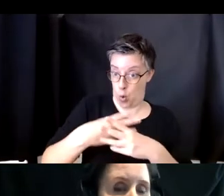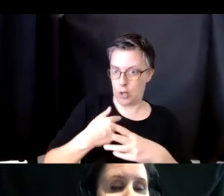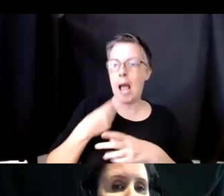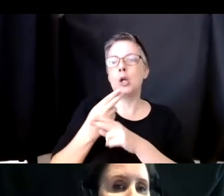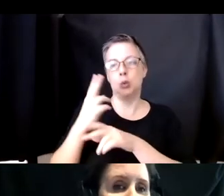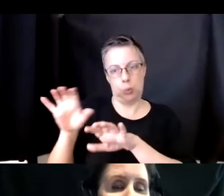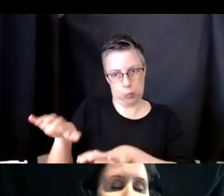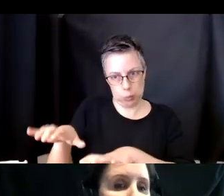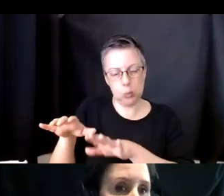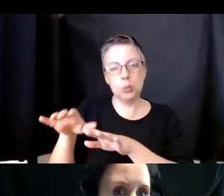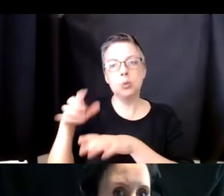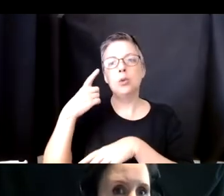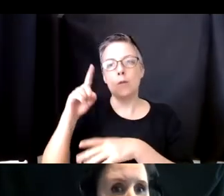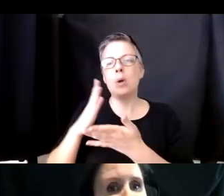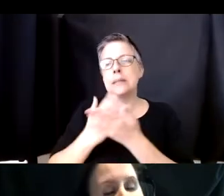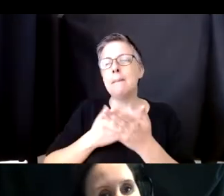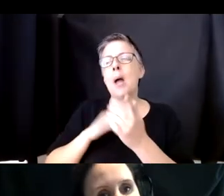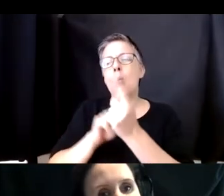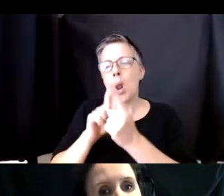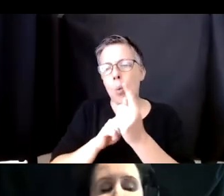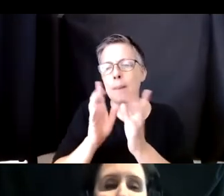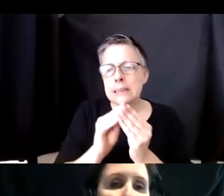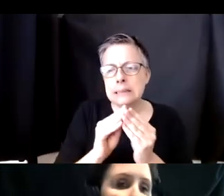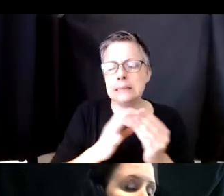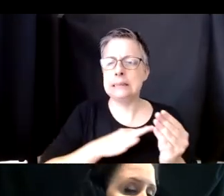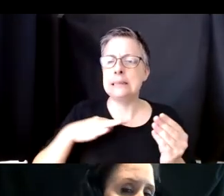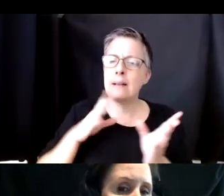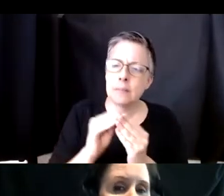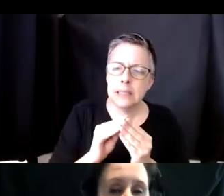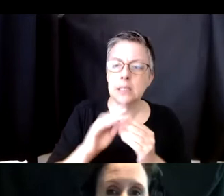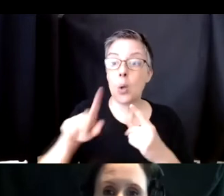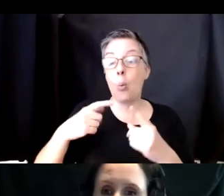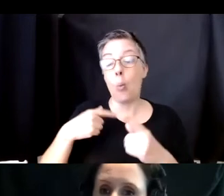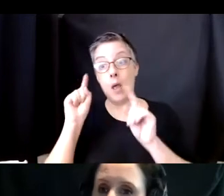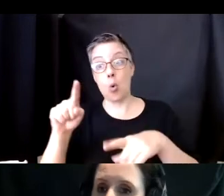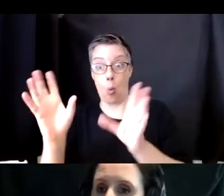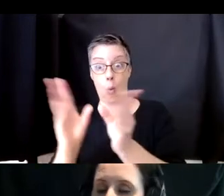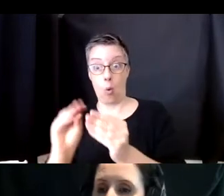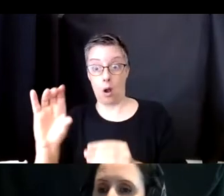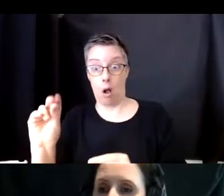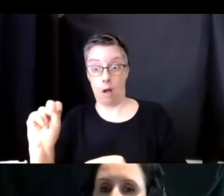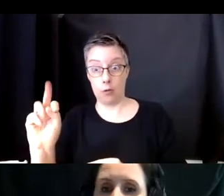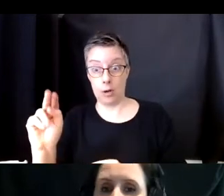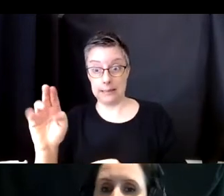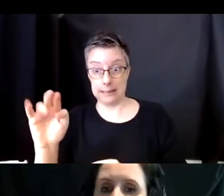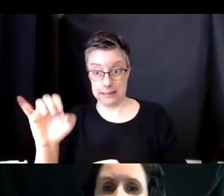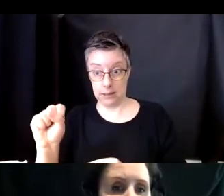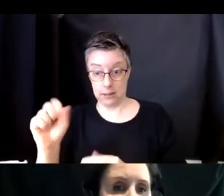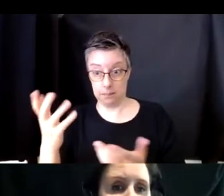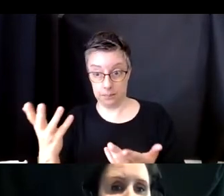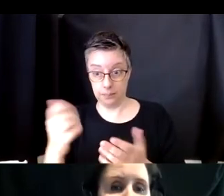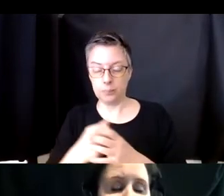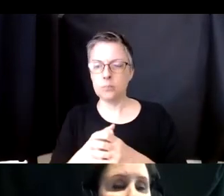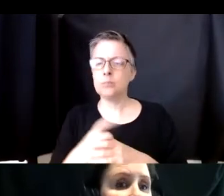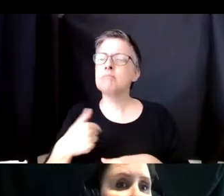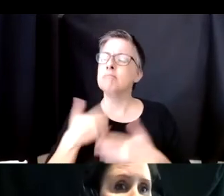Captioner for some of my one-on-one meetings or staff meetings, or for when I attended conferences. And I have also